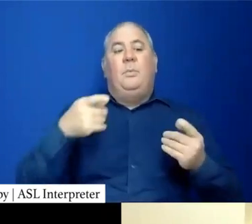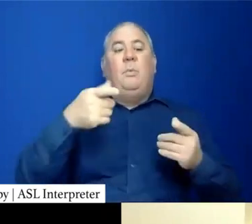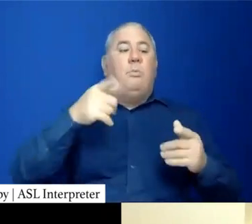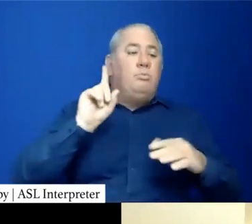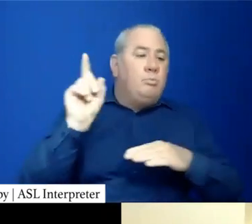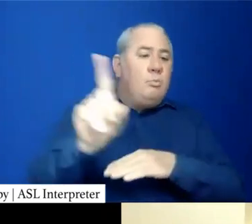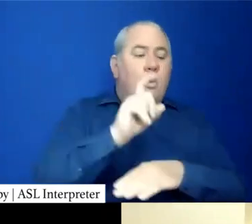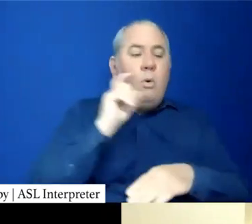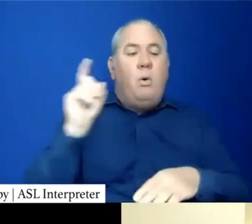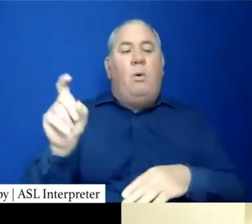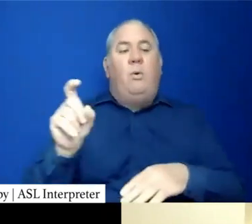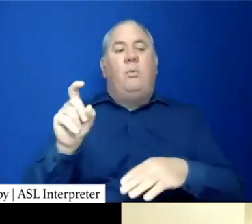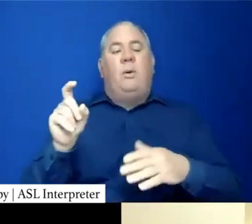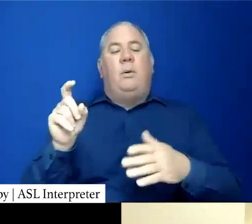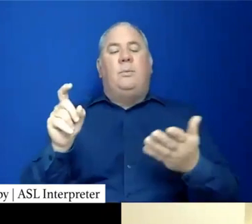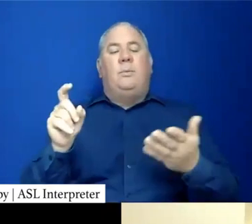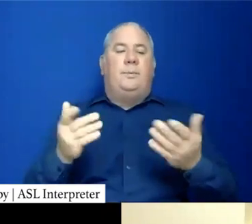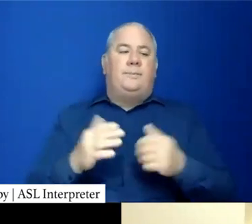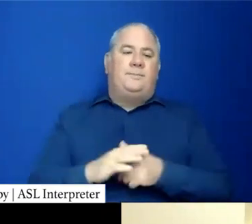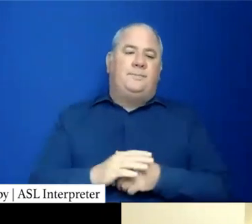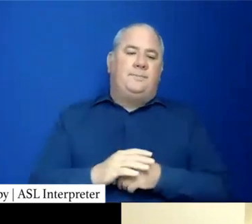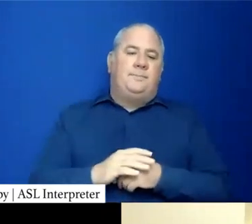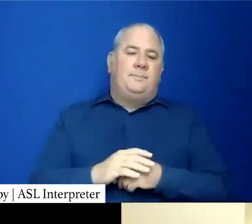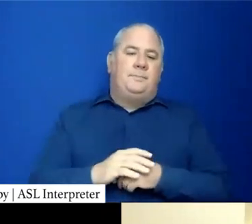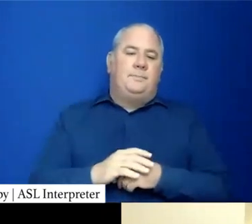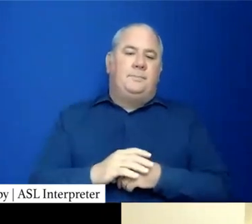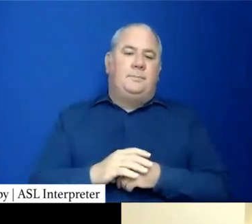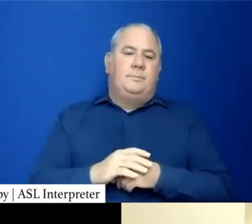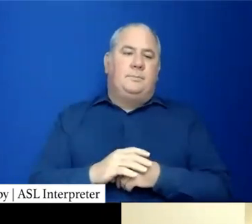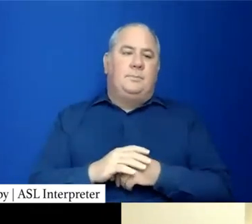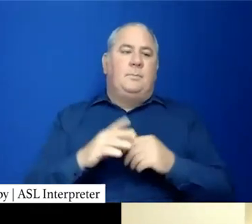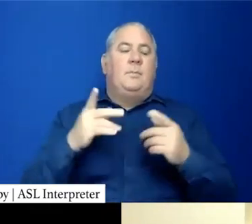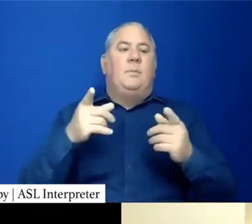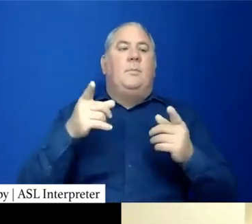And it basically, your success is defined by